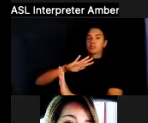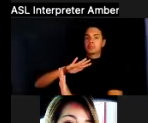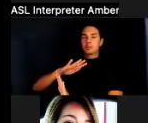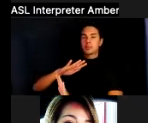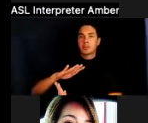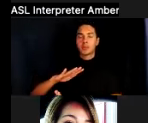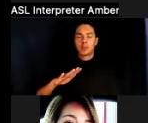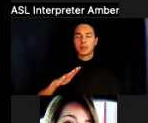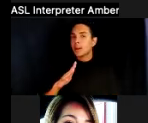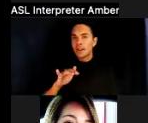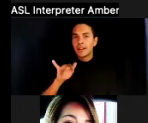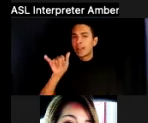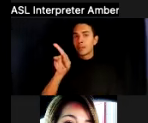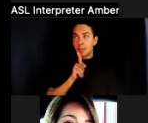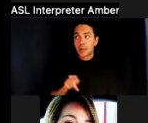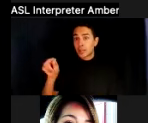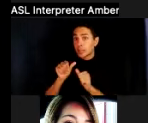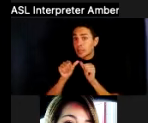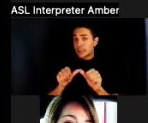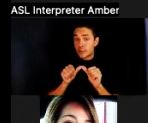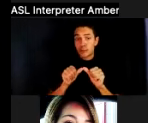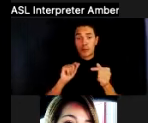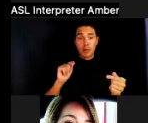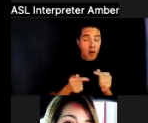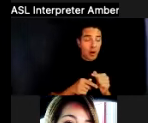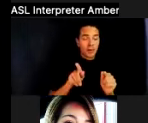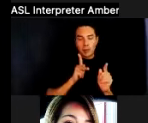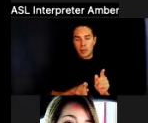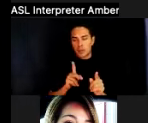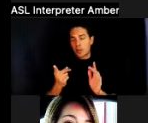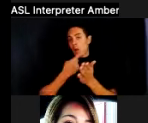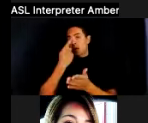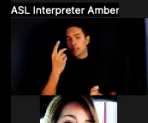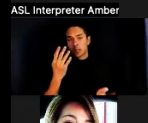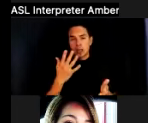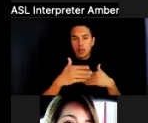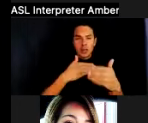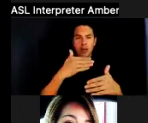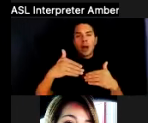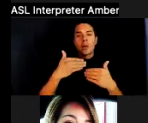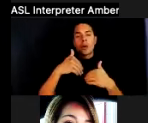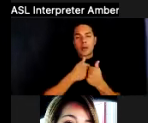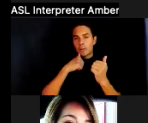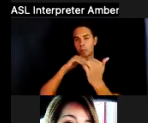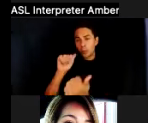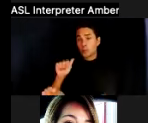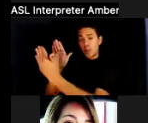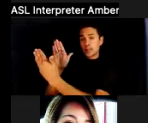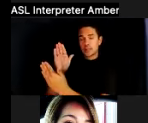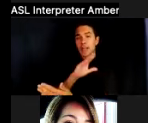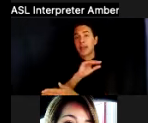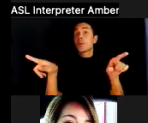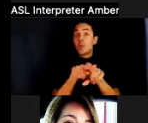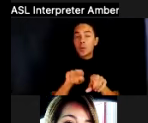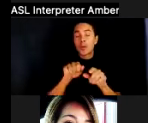is this someone who's continuously causing this harm? Like, how can we address that? And then also that